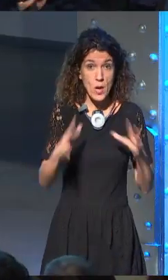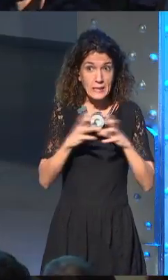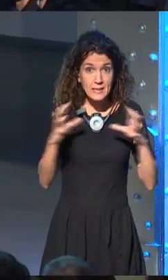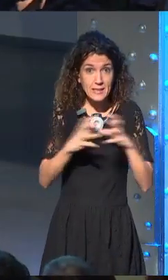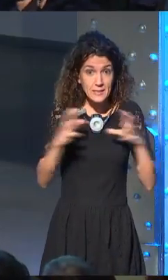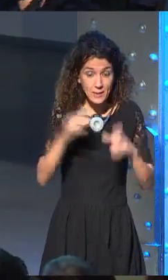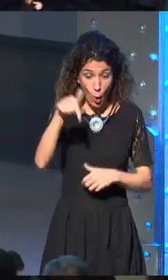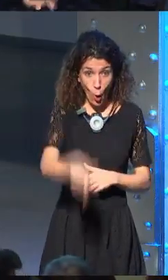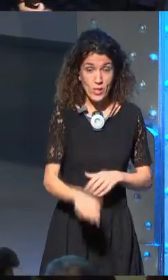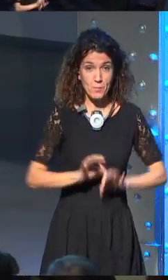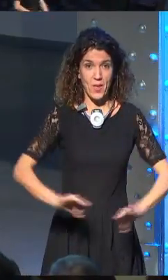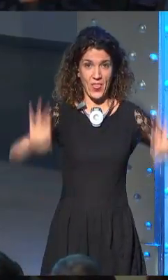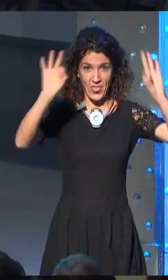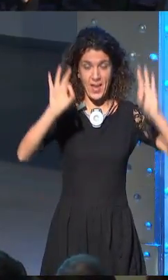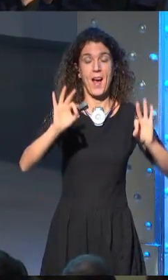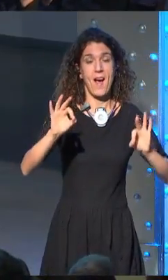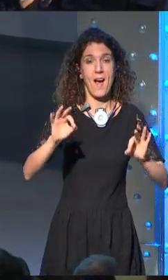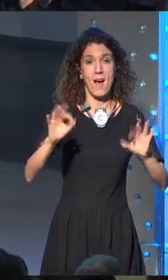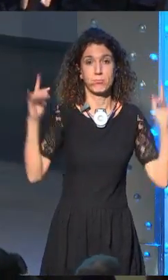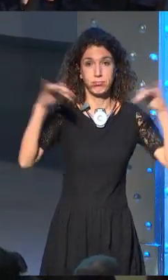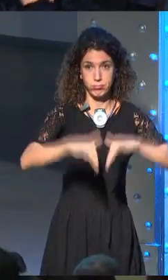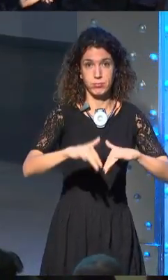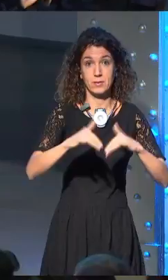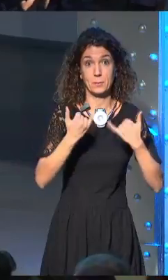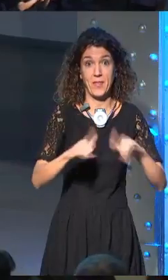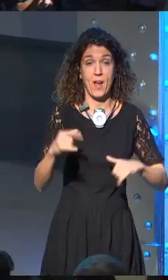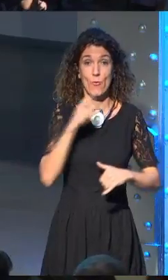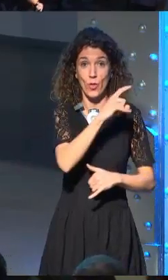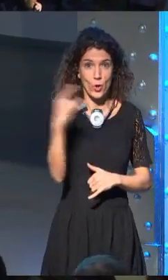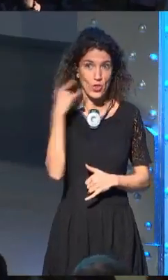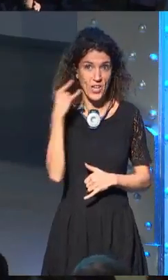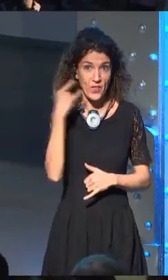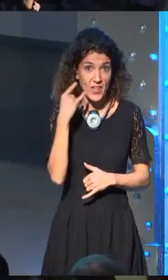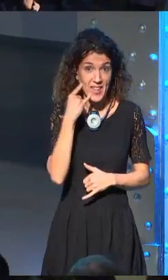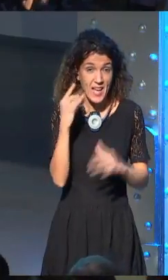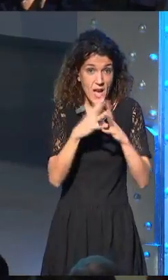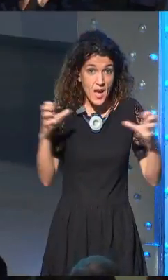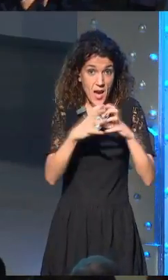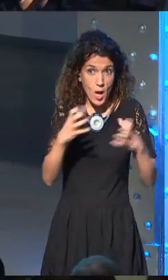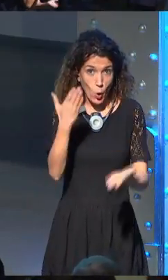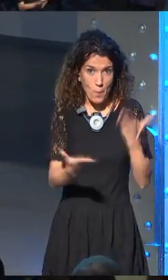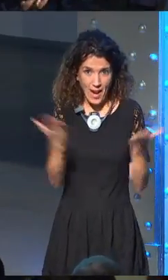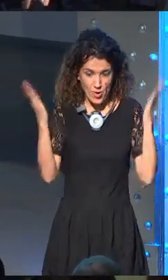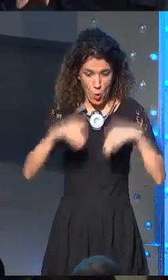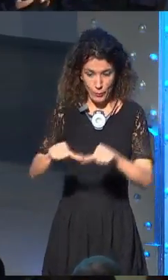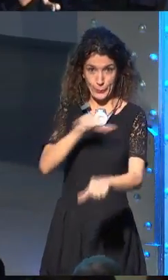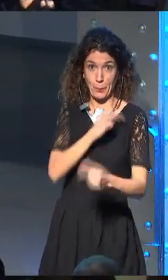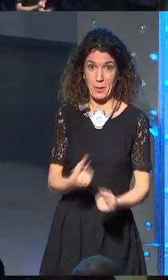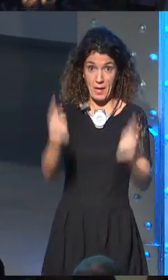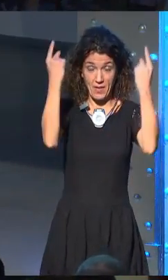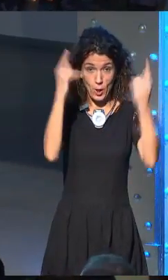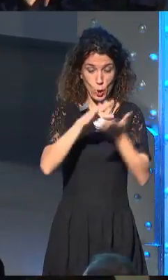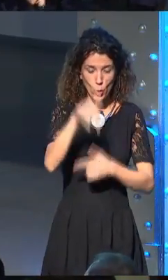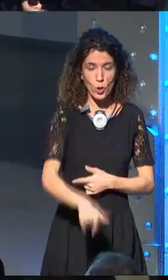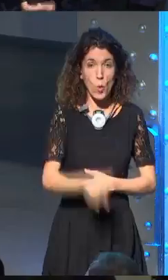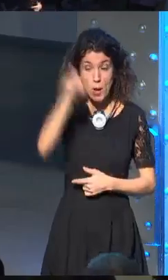This room is usually full, and especially today because there are high expectations in this event, and